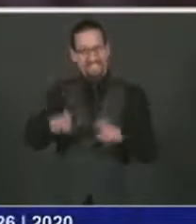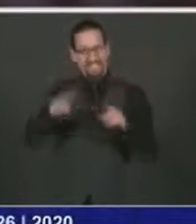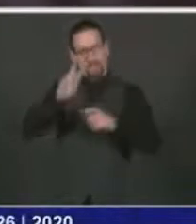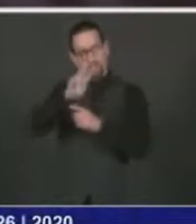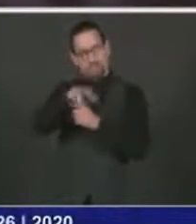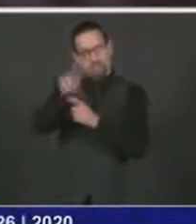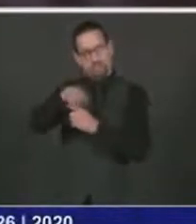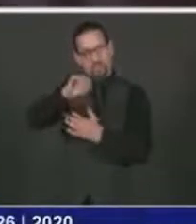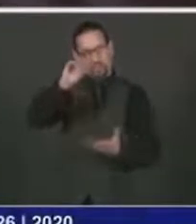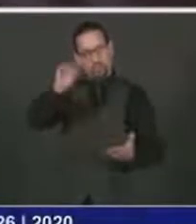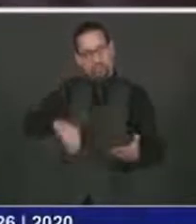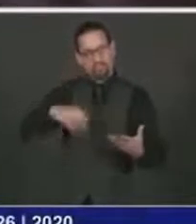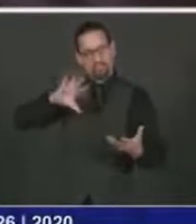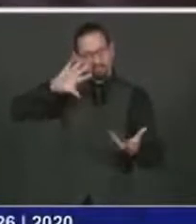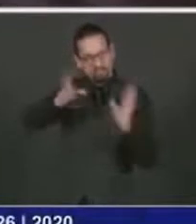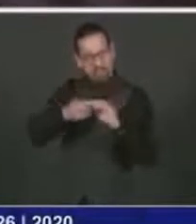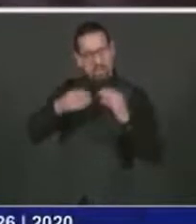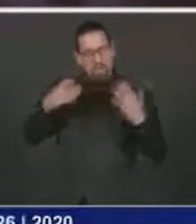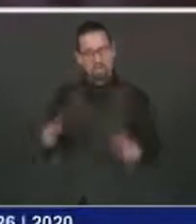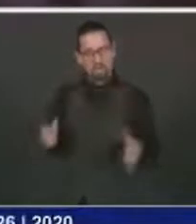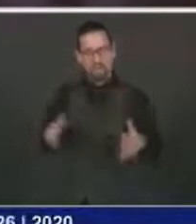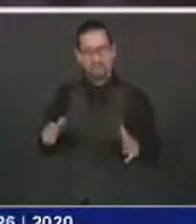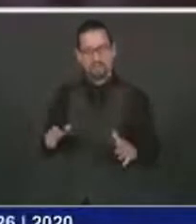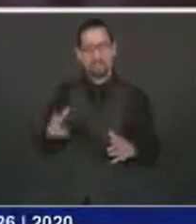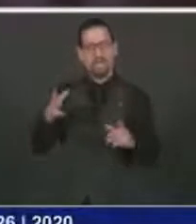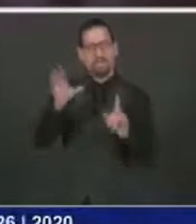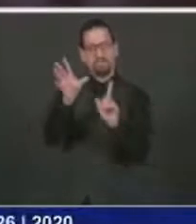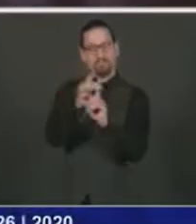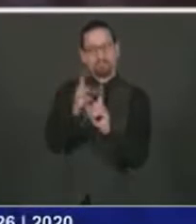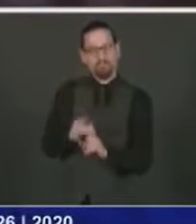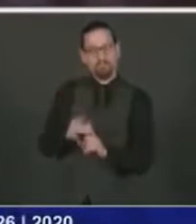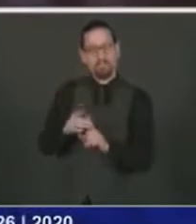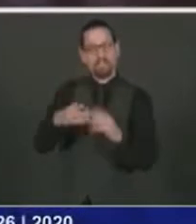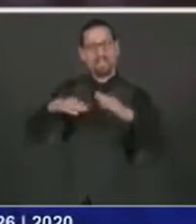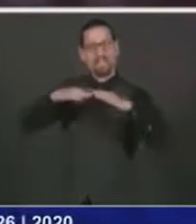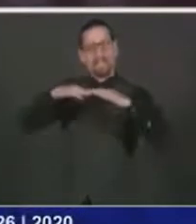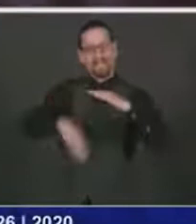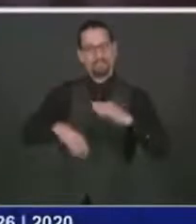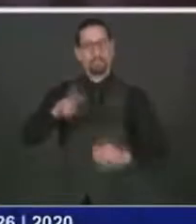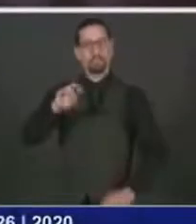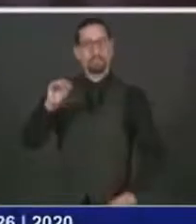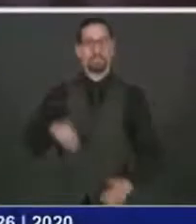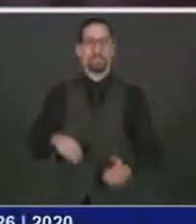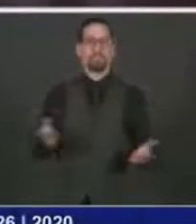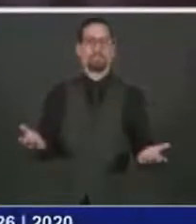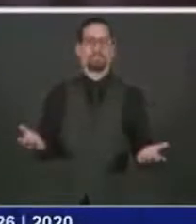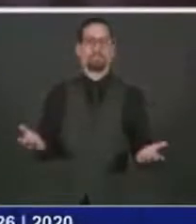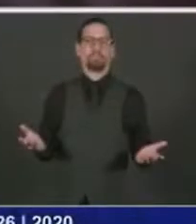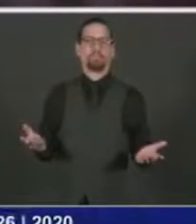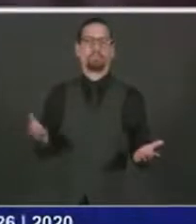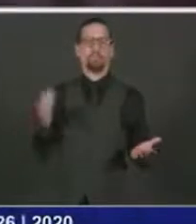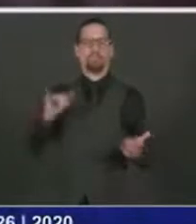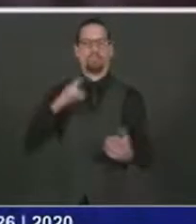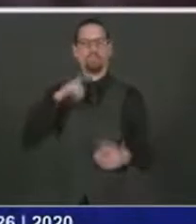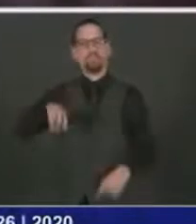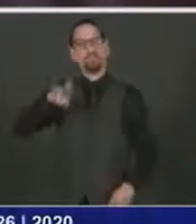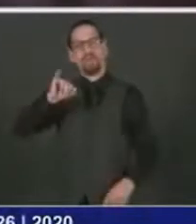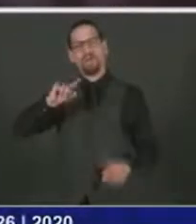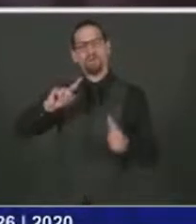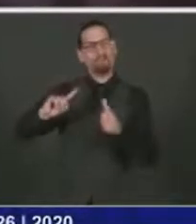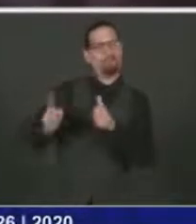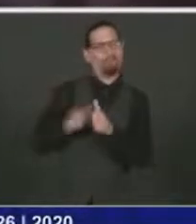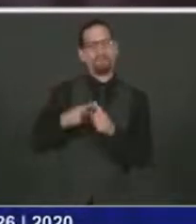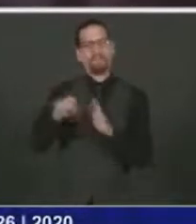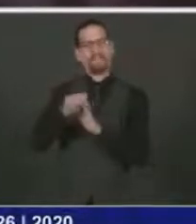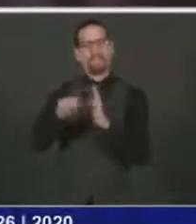we have a test positive rate of less than 2%. We were the first state in our region to reopen our